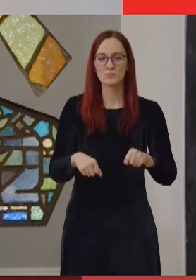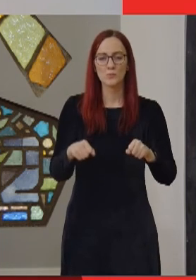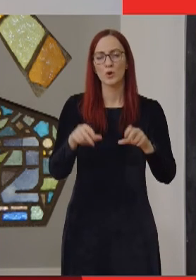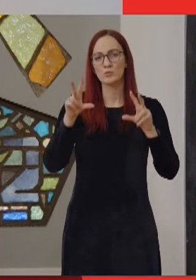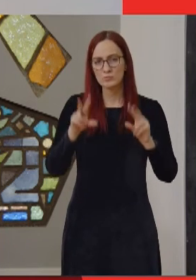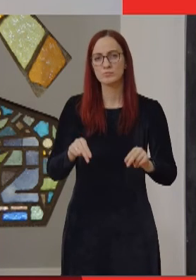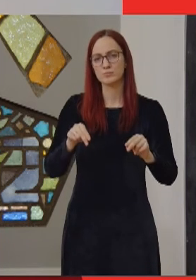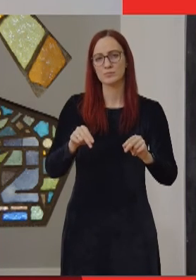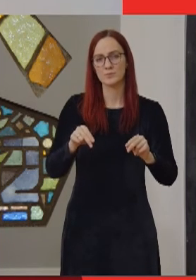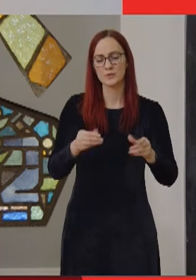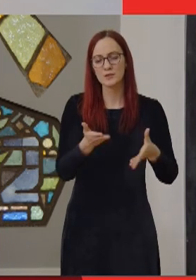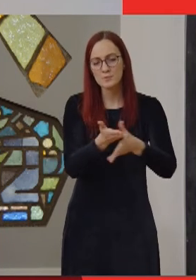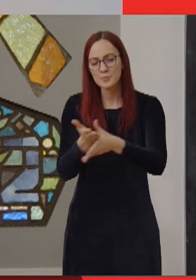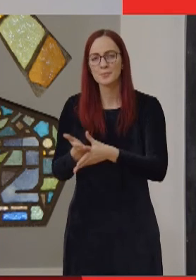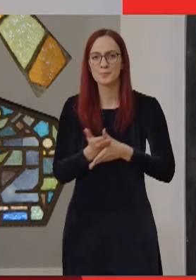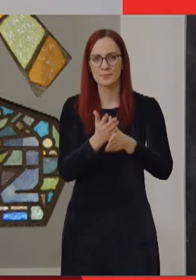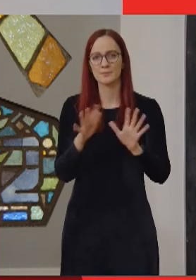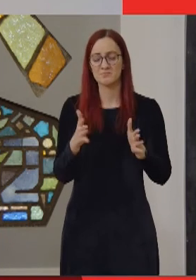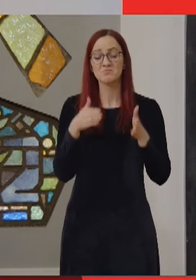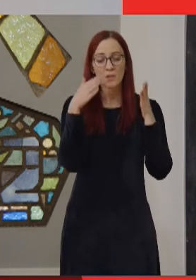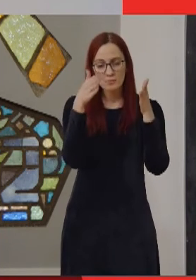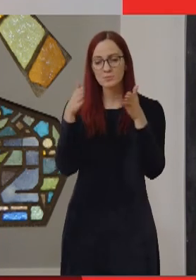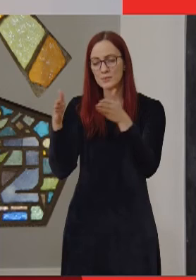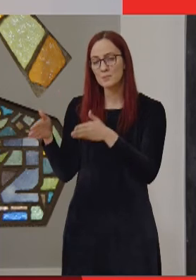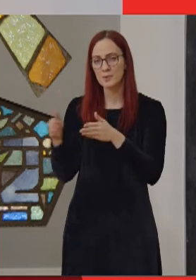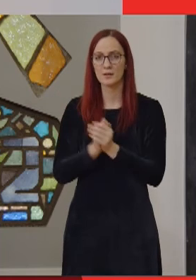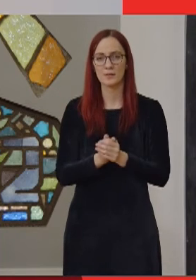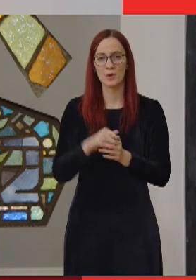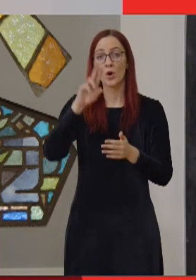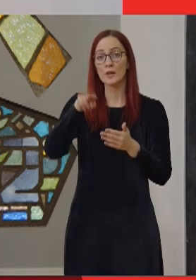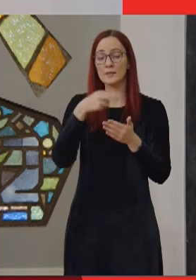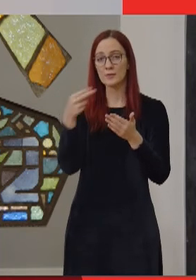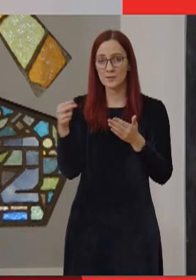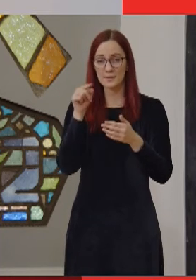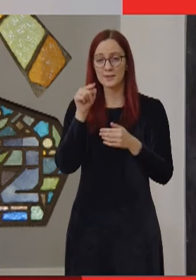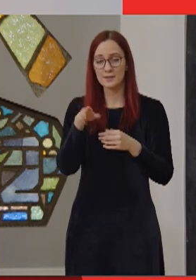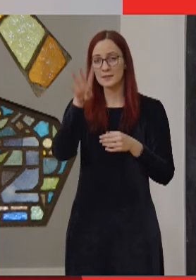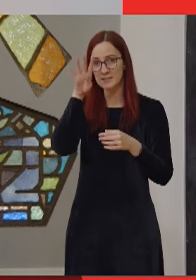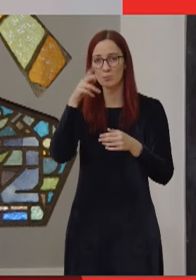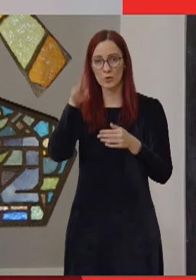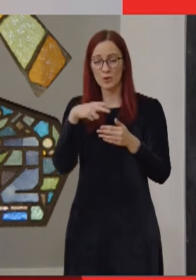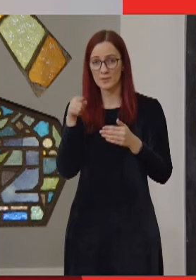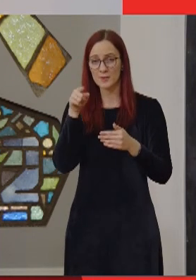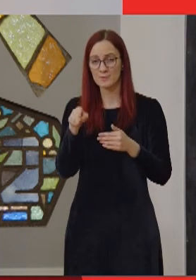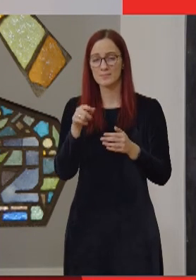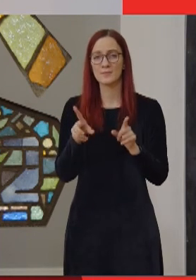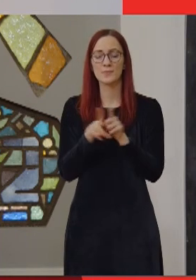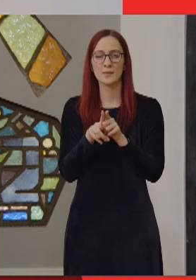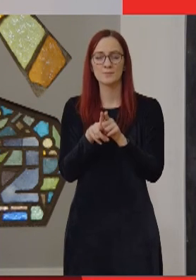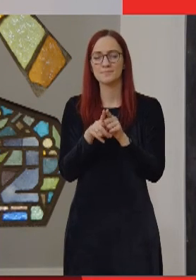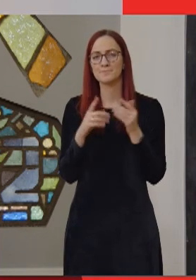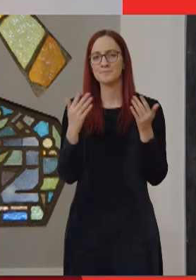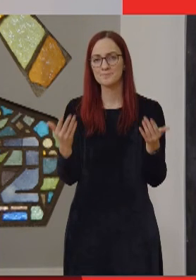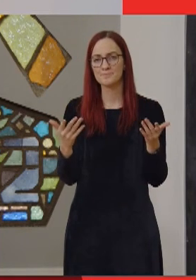them, to work with them. So these are the directions that we are heading to. The convention itself